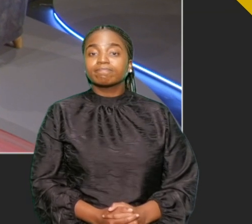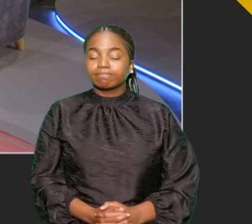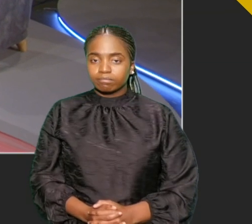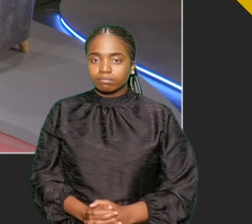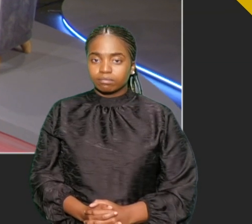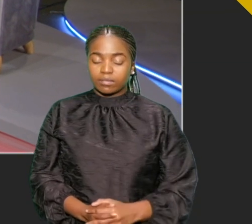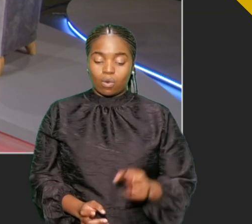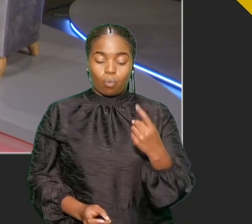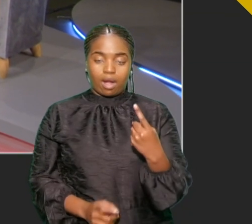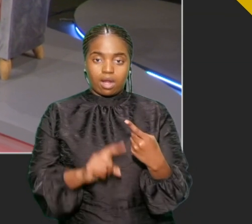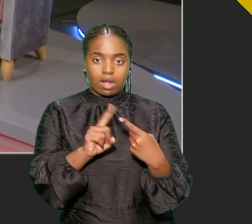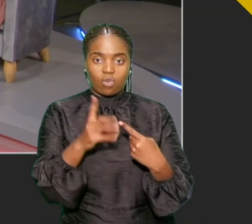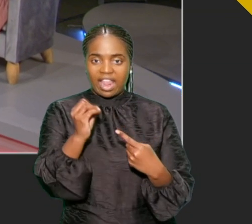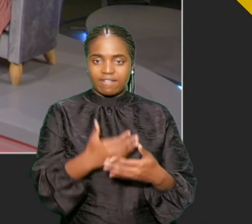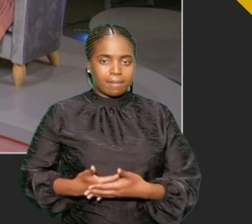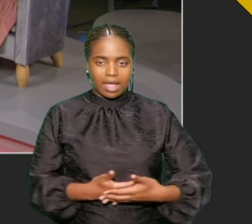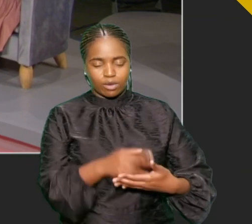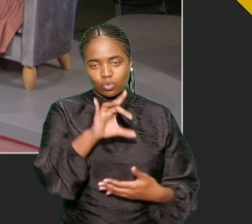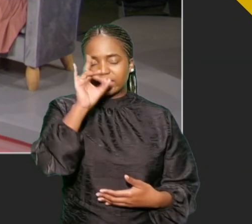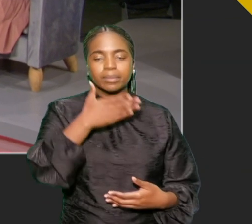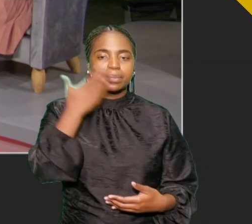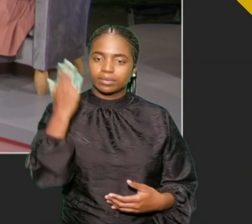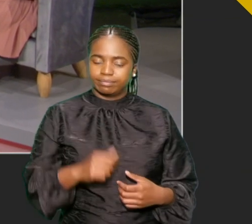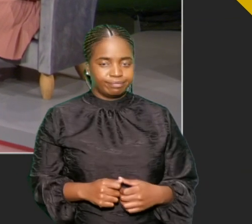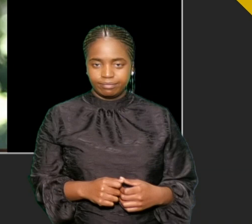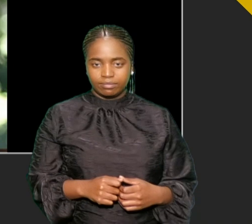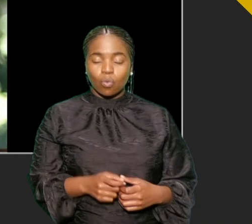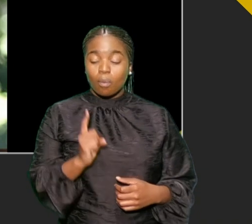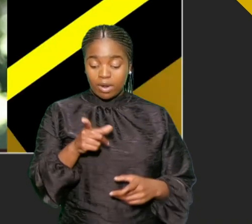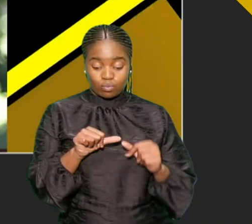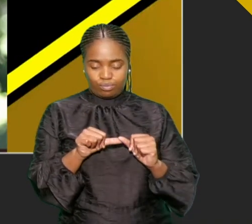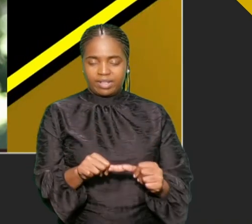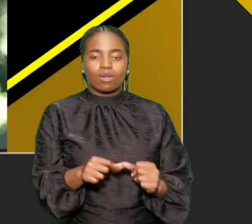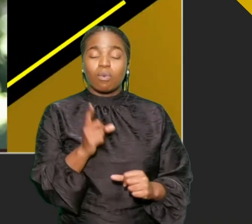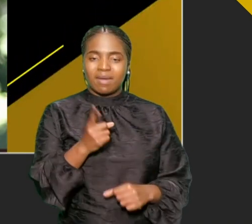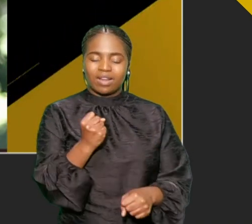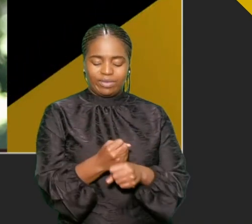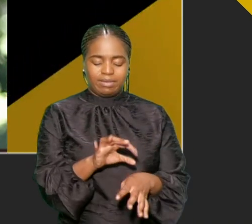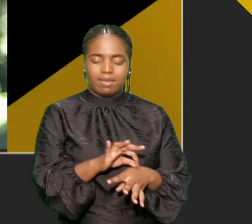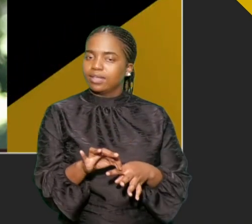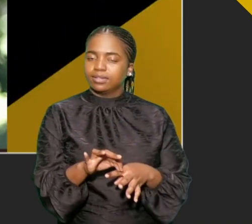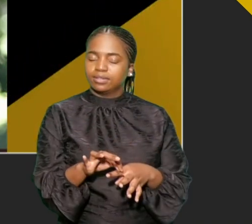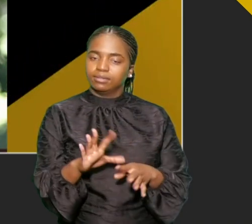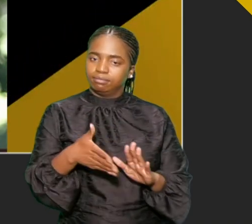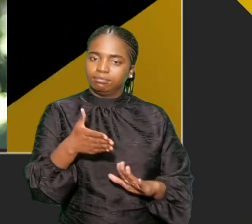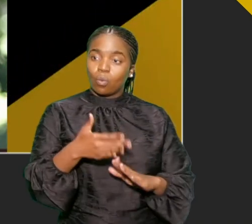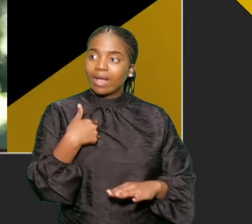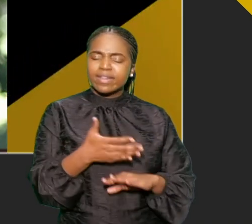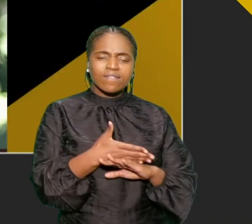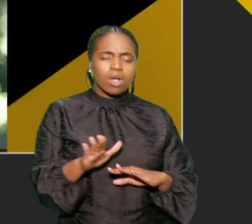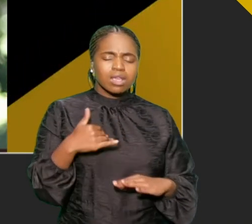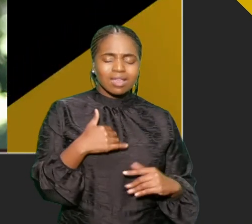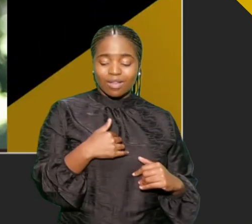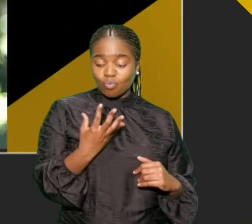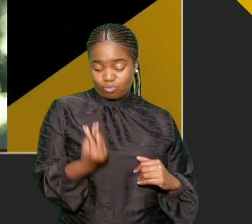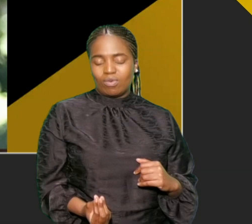Okay, number one, when you have a baby, you don't have a choice. You don't have a choice but to pick up the pieces because someone else is looking up